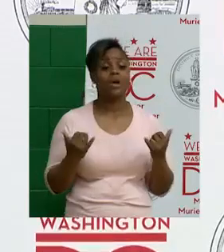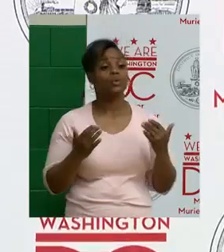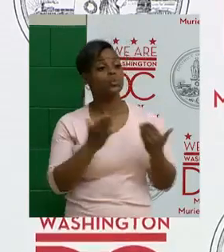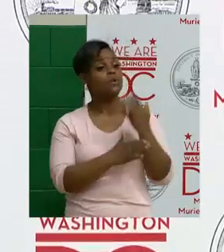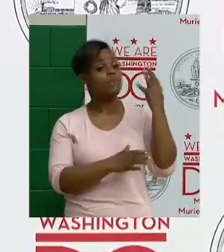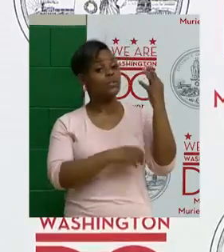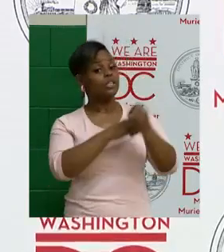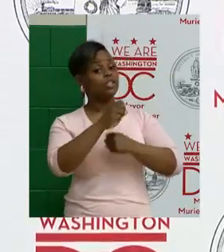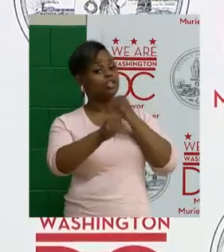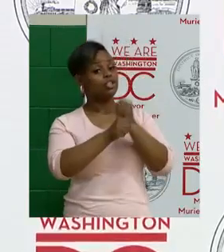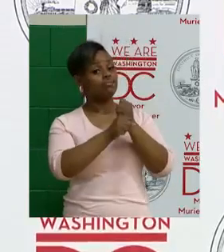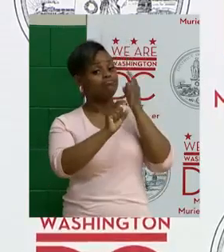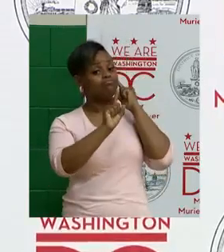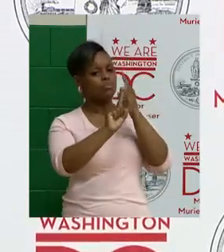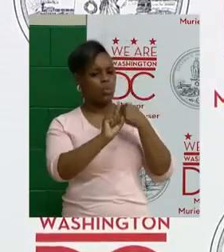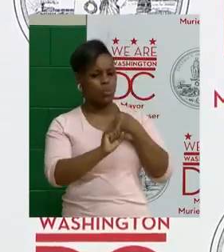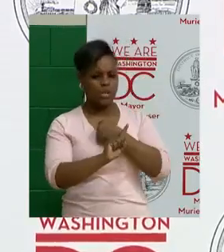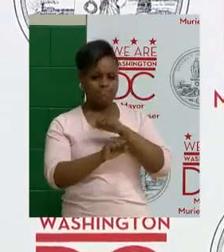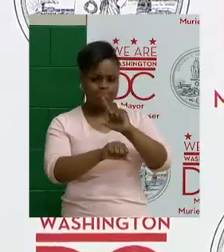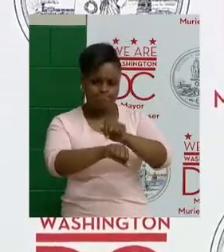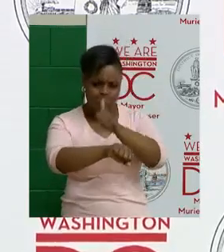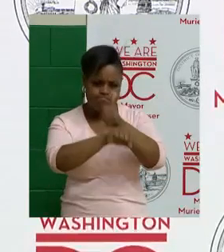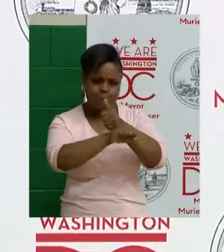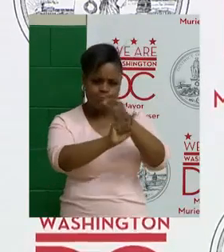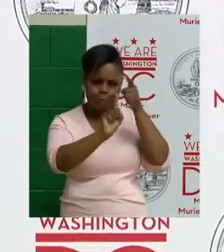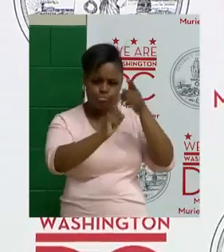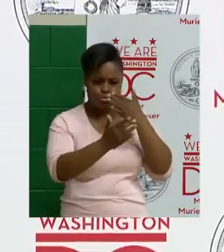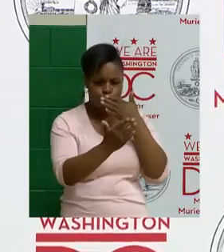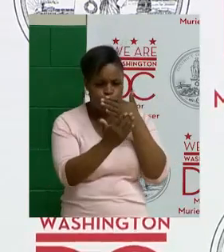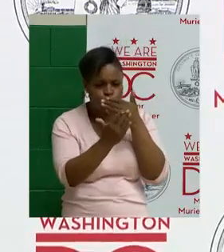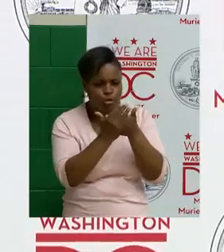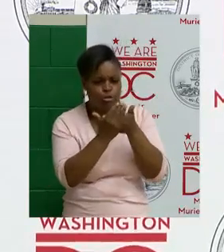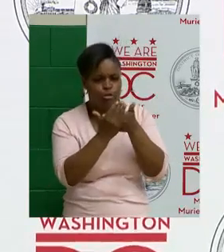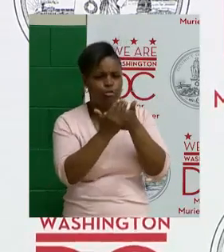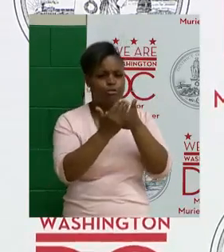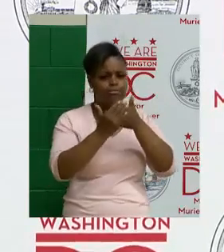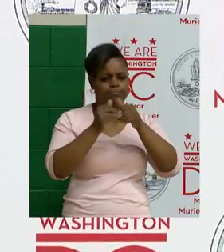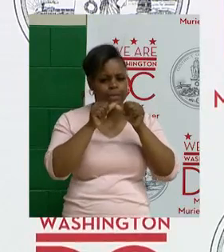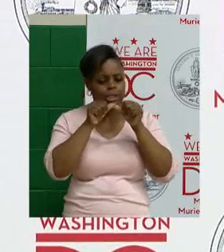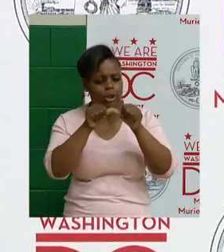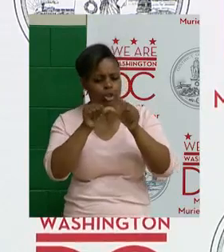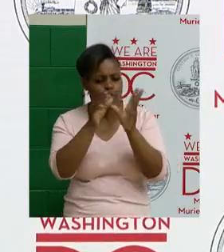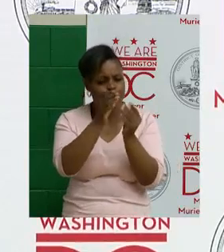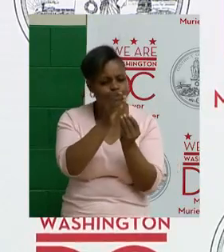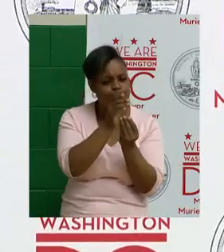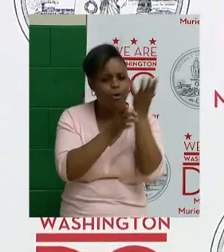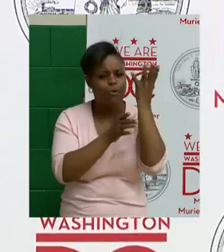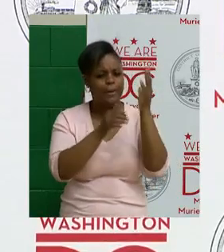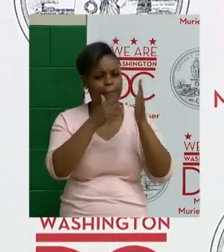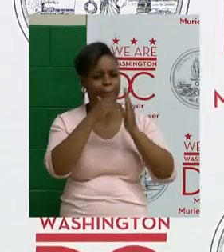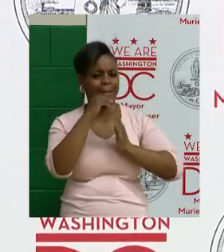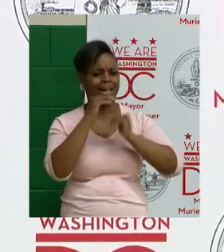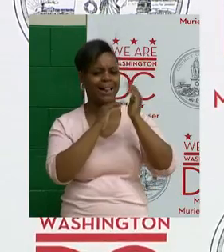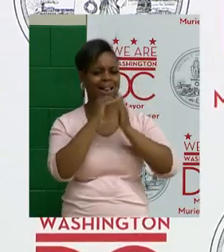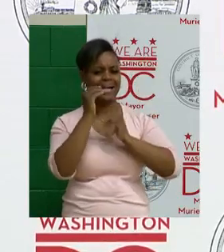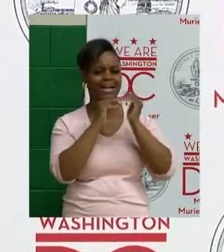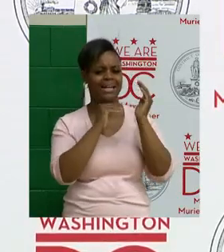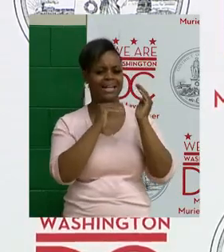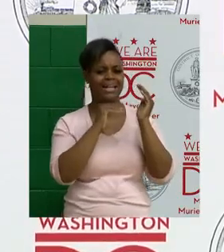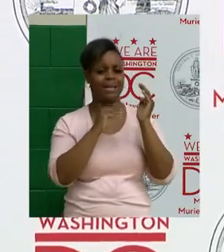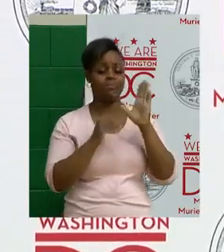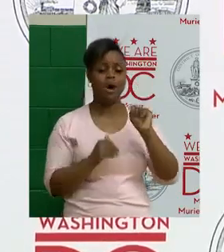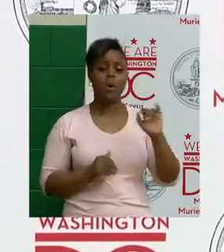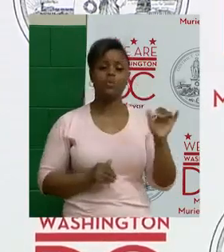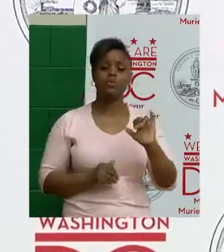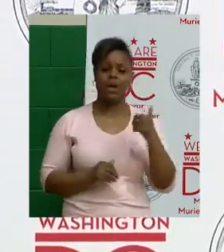we are well positioned to build on the progress that our city has made, but we also have the opportunity to